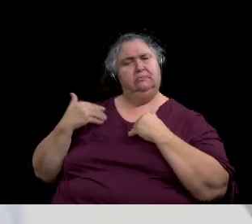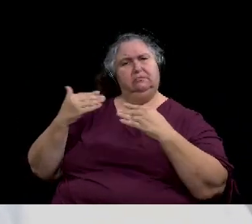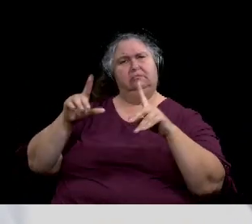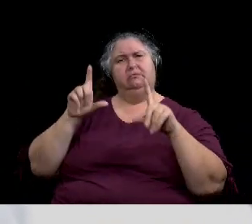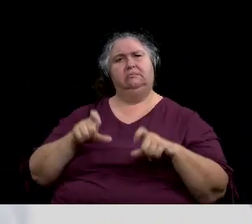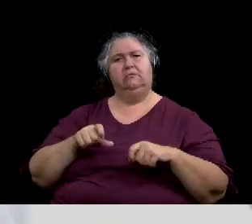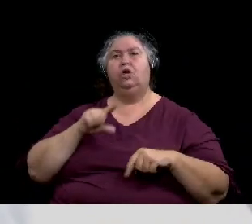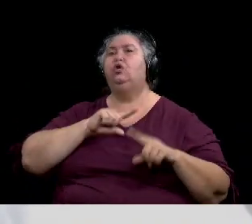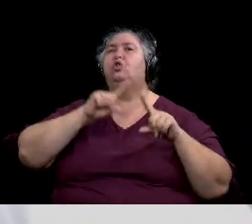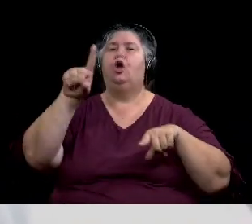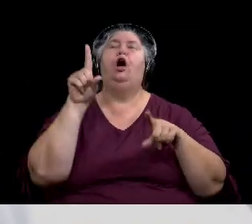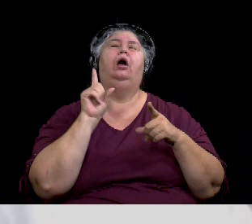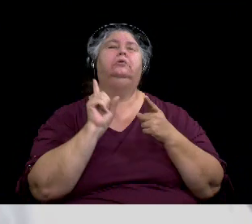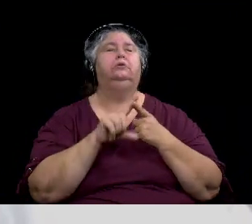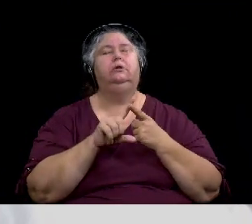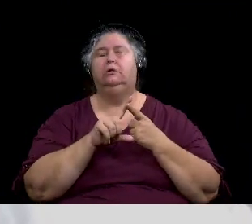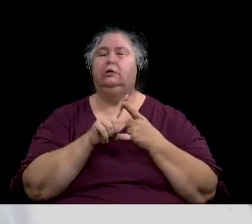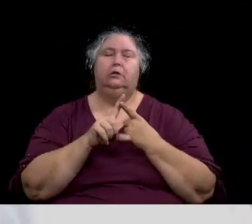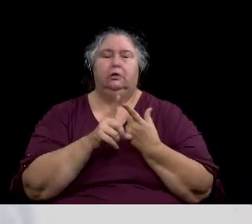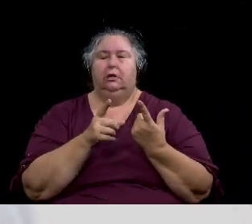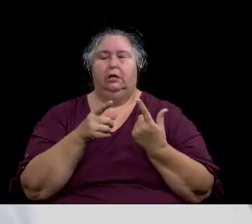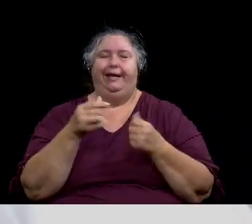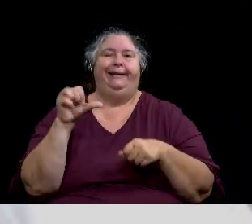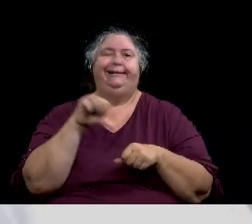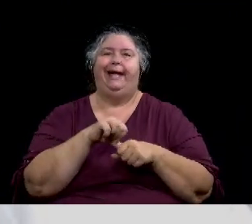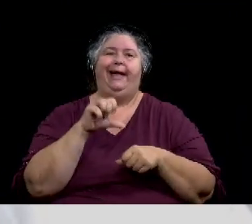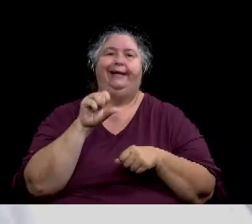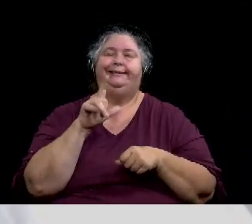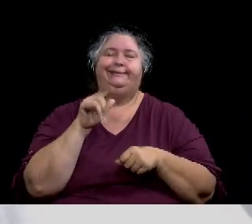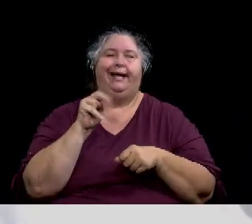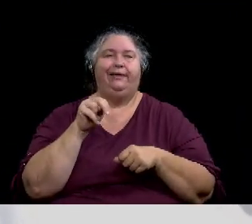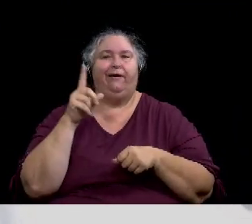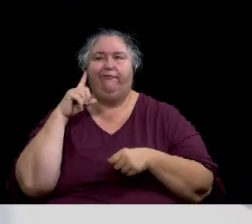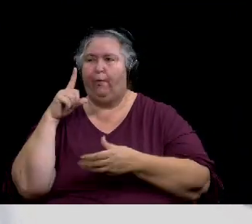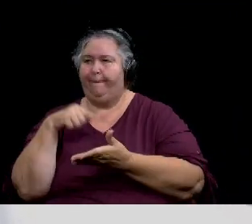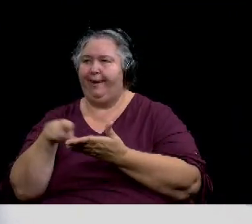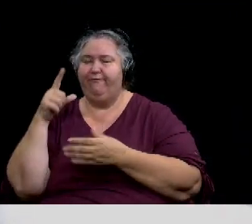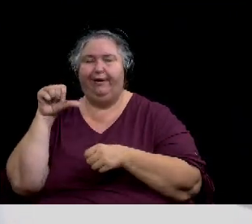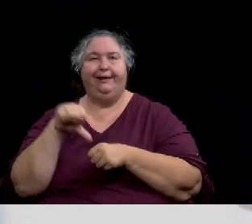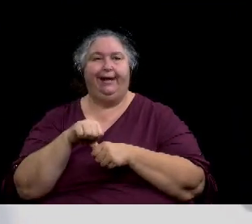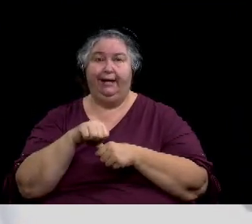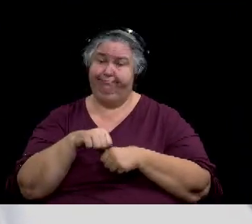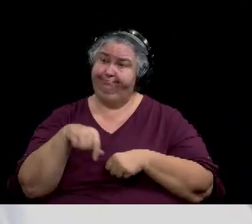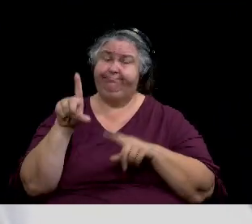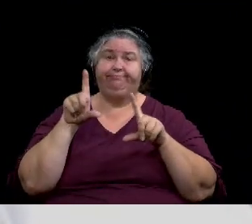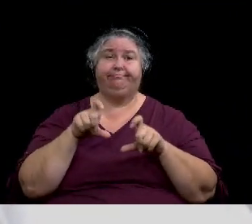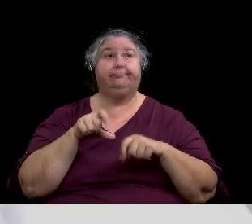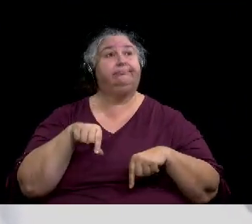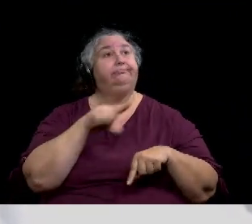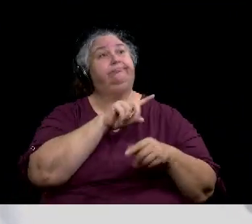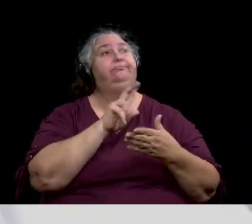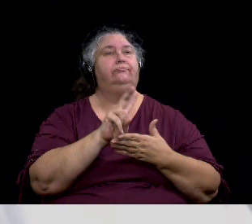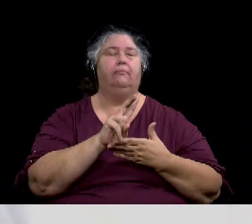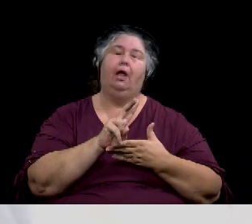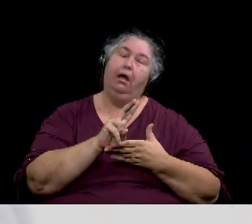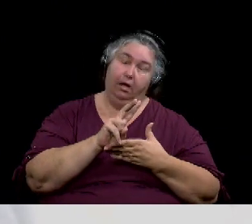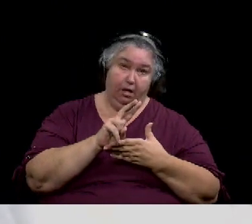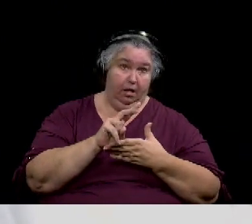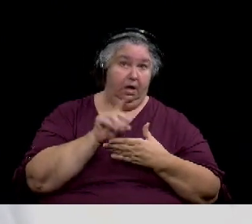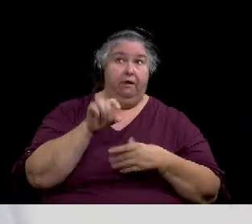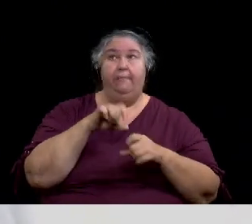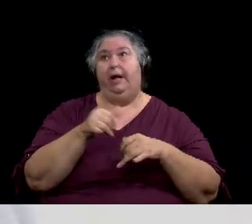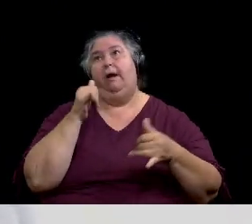the convenience store to pay for your gas, get tested. If you've been in a movie theater, and for goodness sakes, if you've been in a